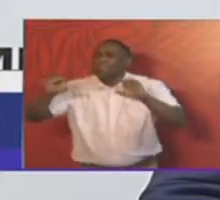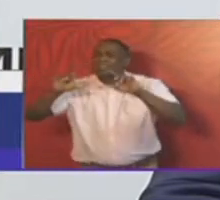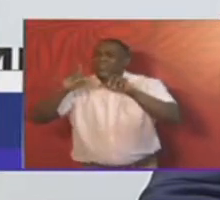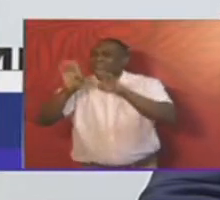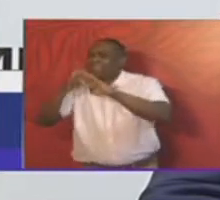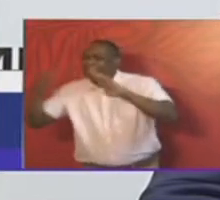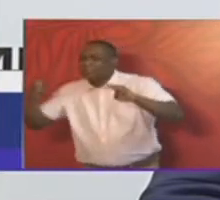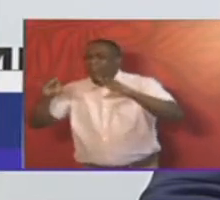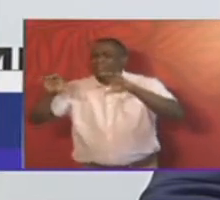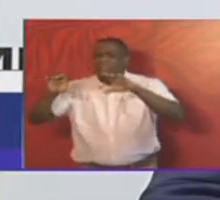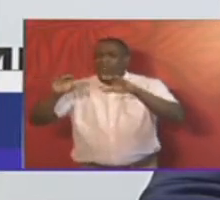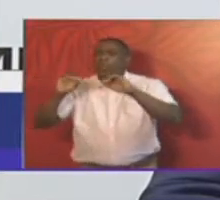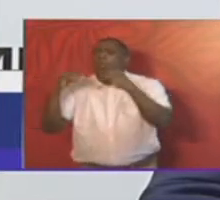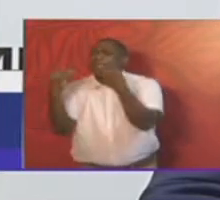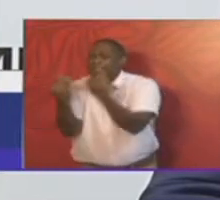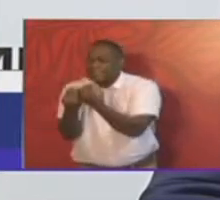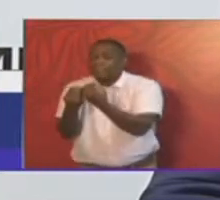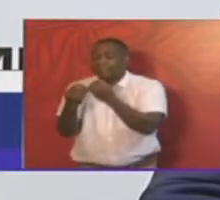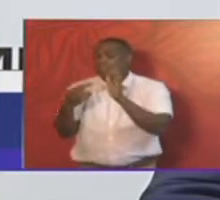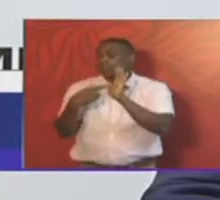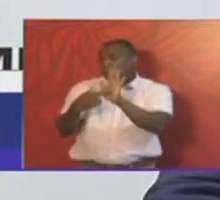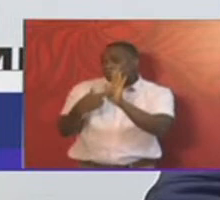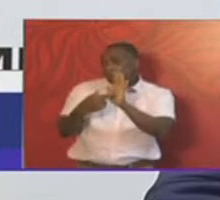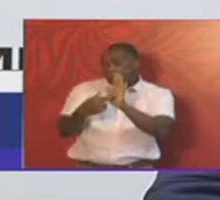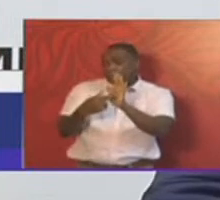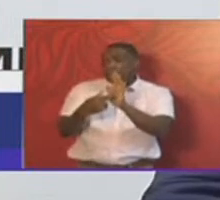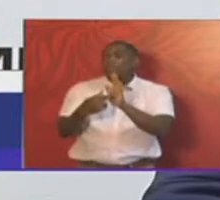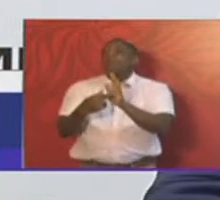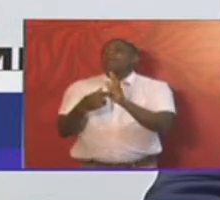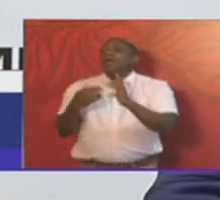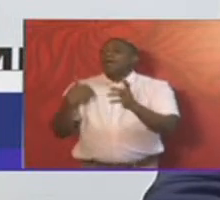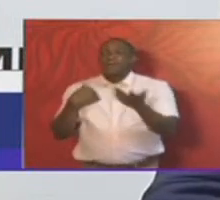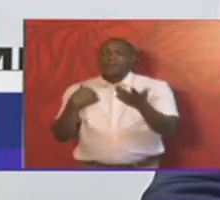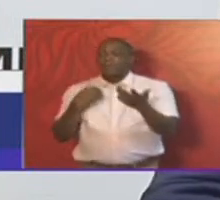and are concerned with persons between 12 and 18 with Down